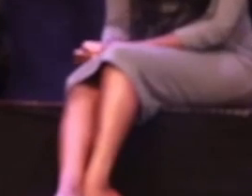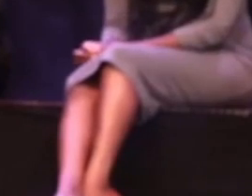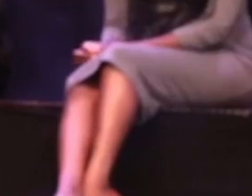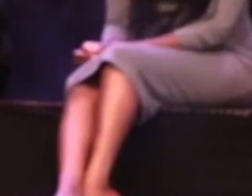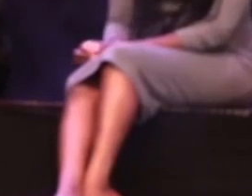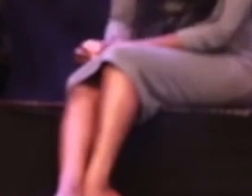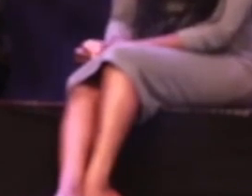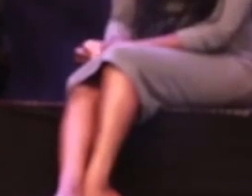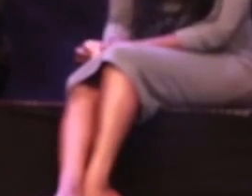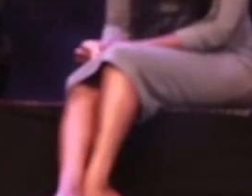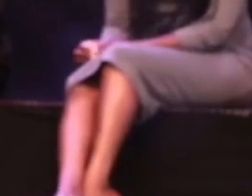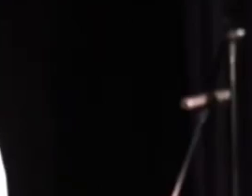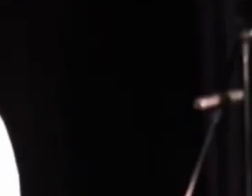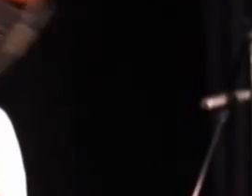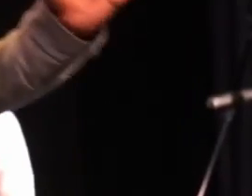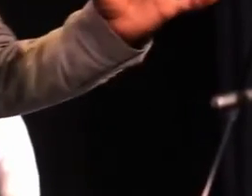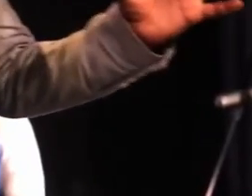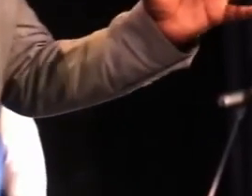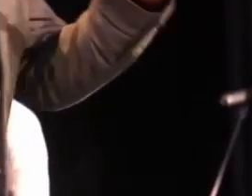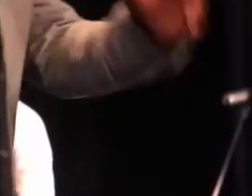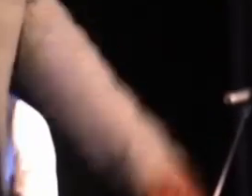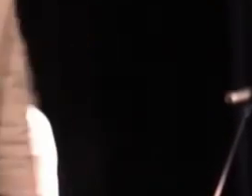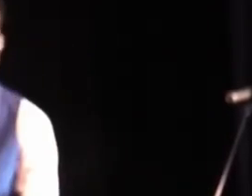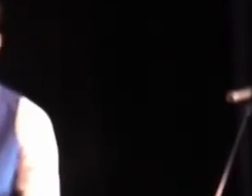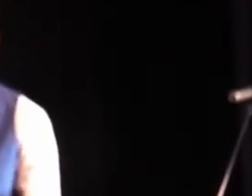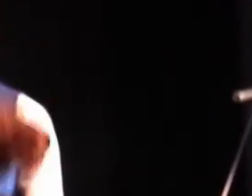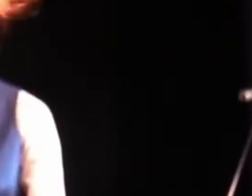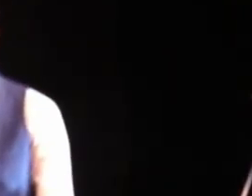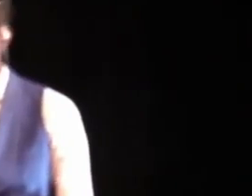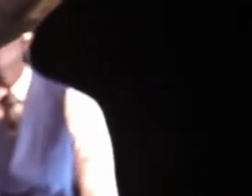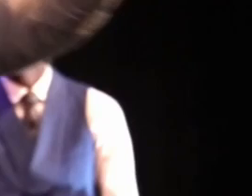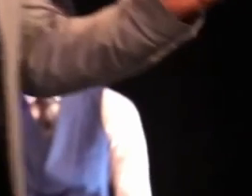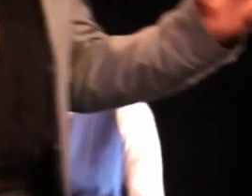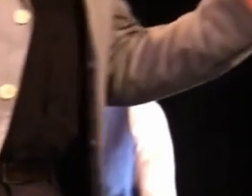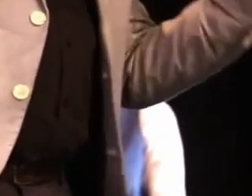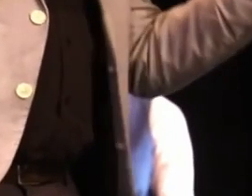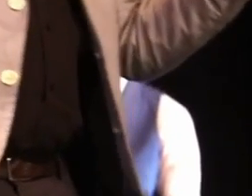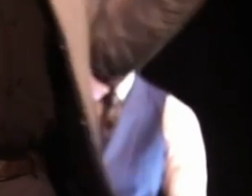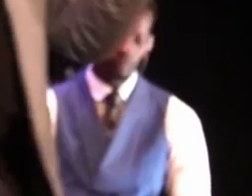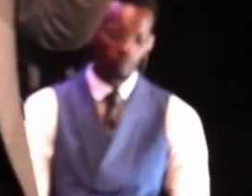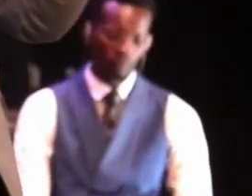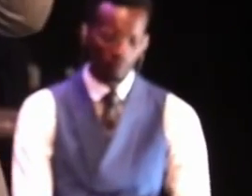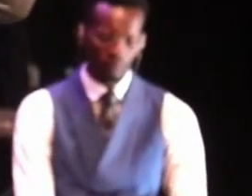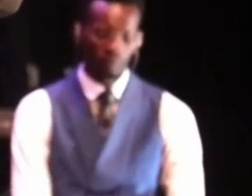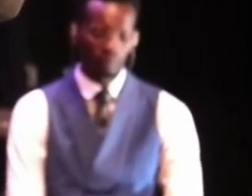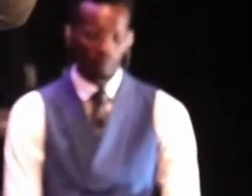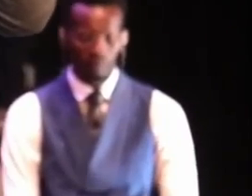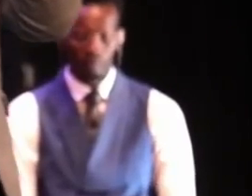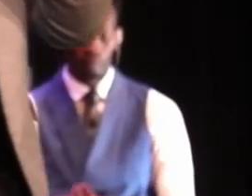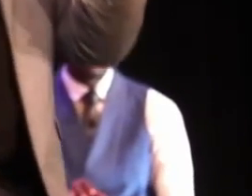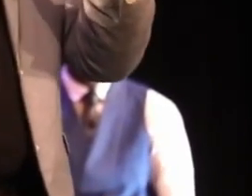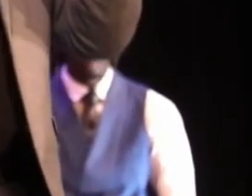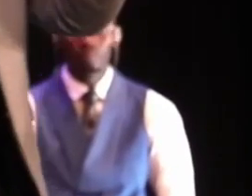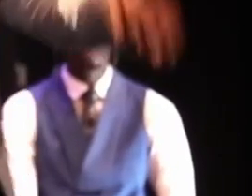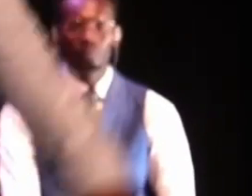Rescue the perishing, duty demands it. Strength for thy labor, the